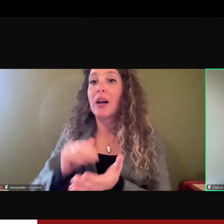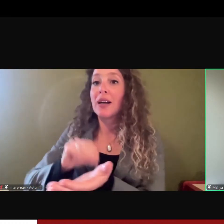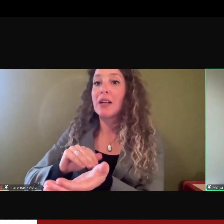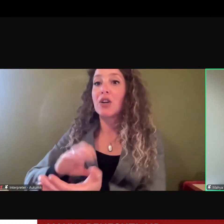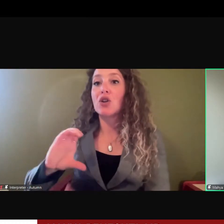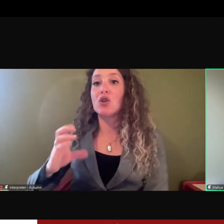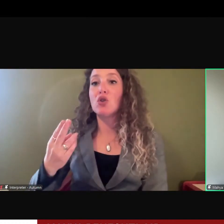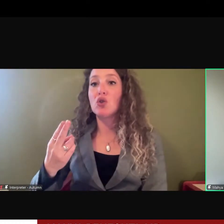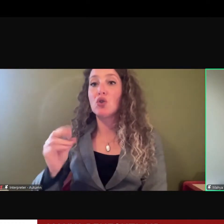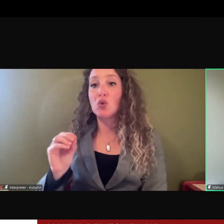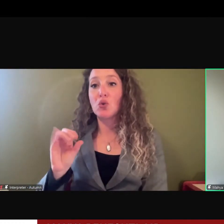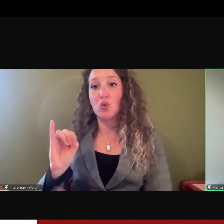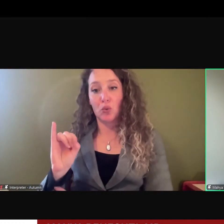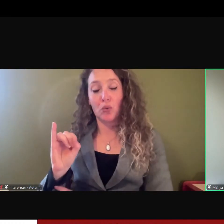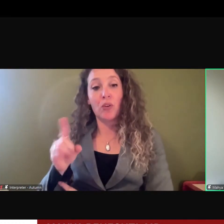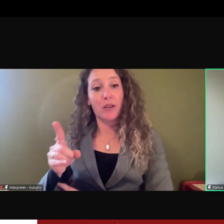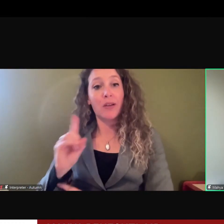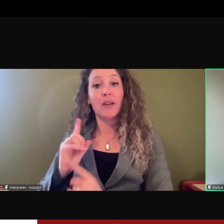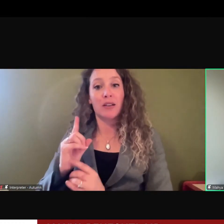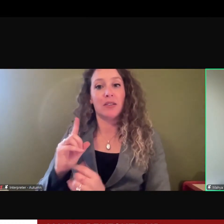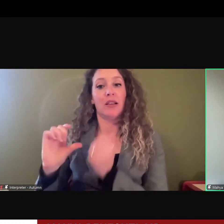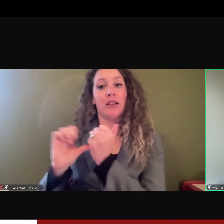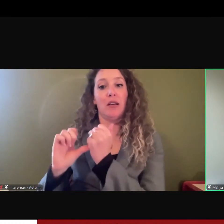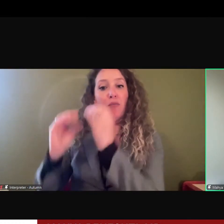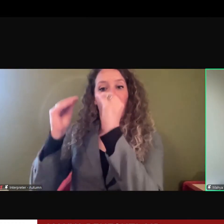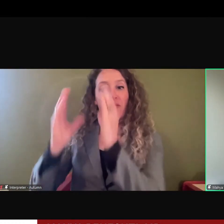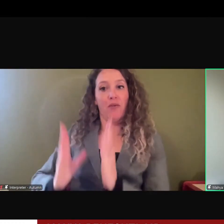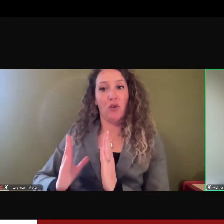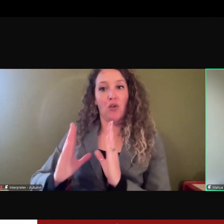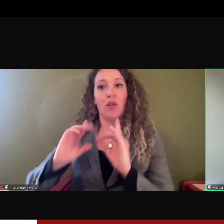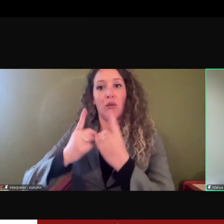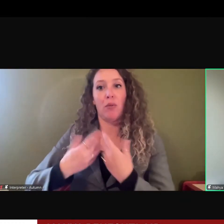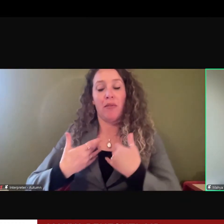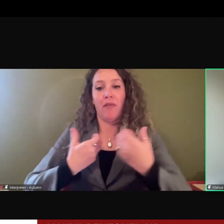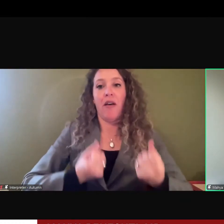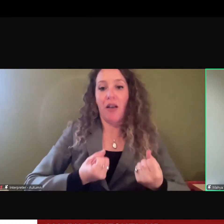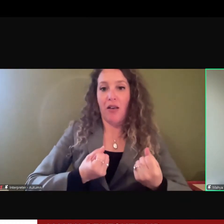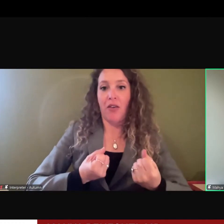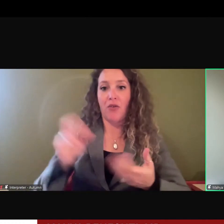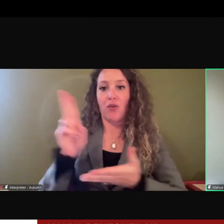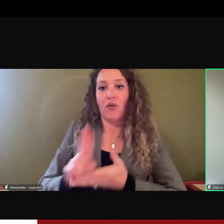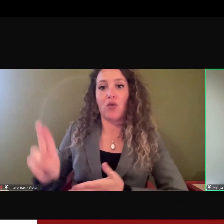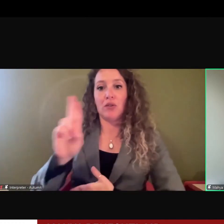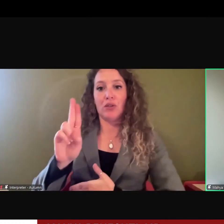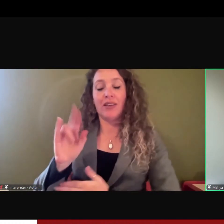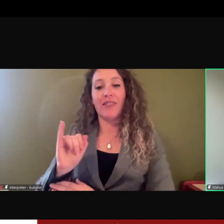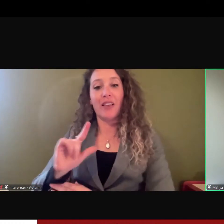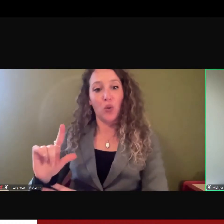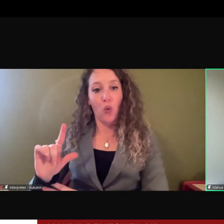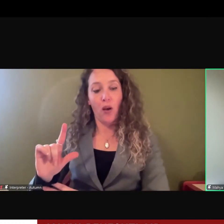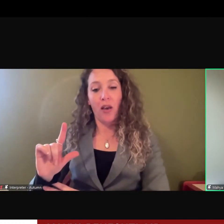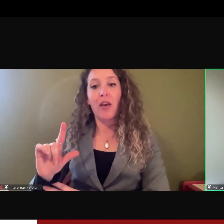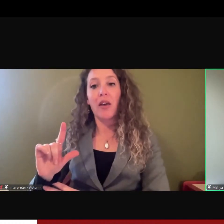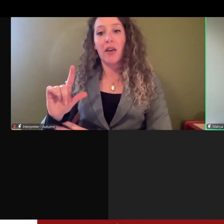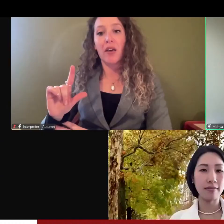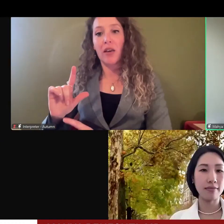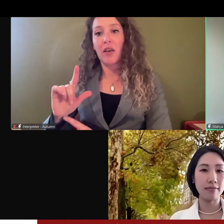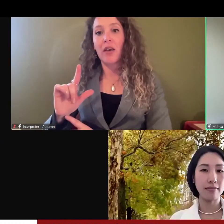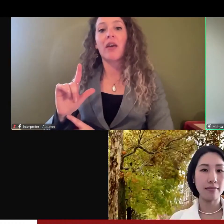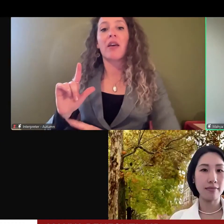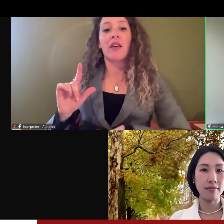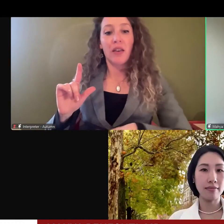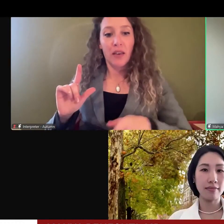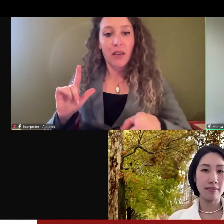an assistant professor in Department of Health and Kinesiology at University of Illinois,